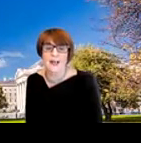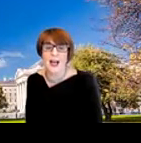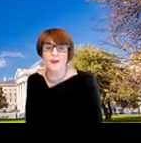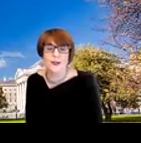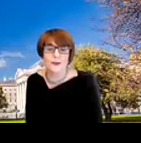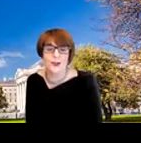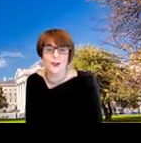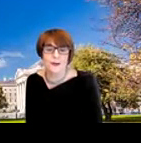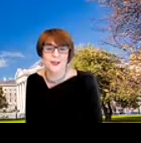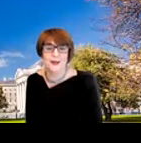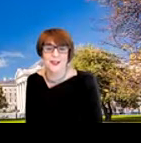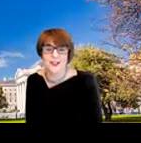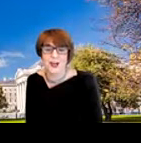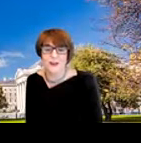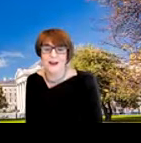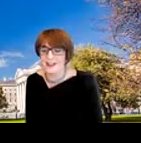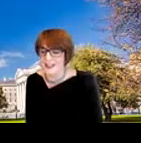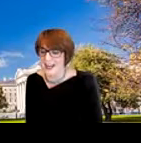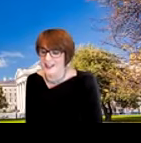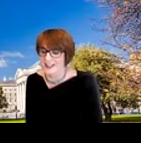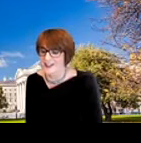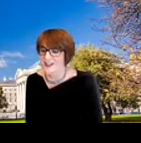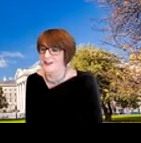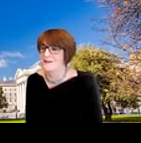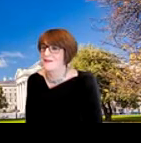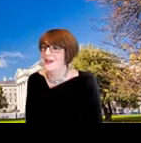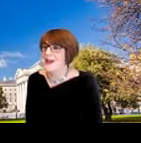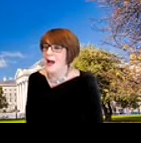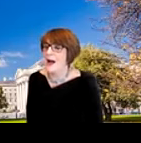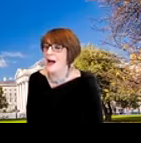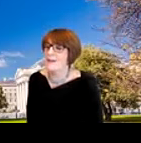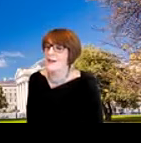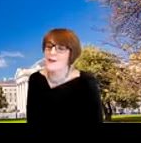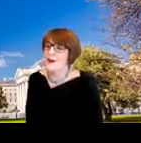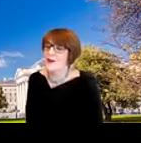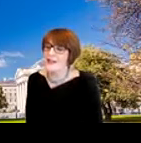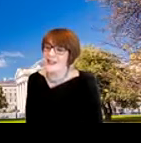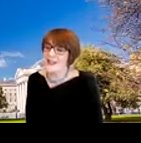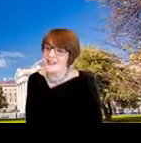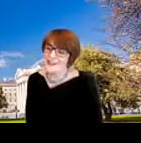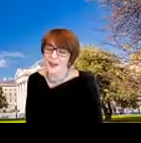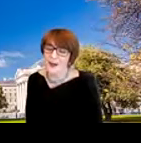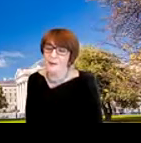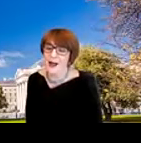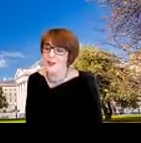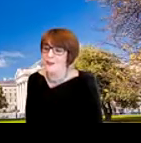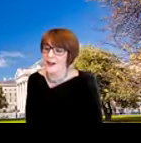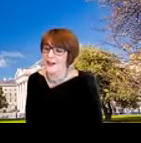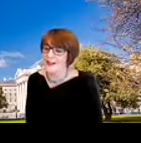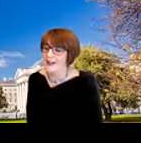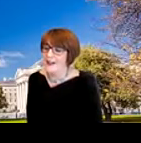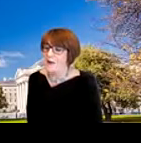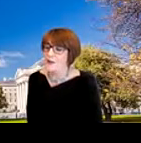happy. Can't wait for the other one so I can start traveling again next year. I'm happy. I was very excited. I could go back to